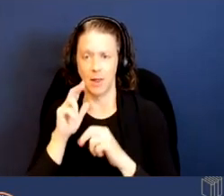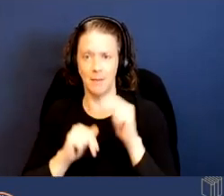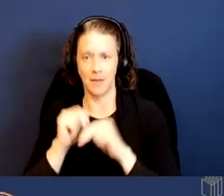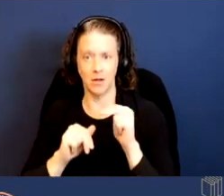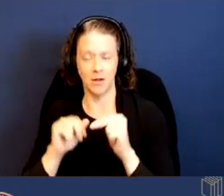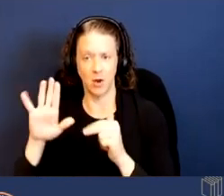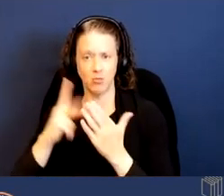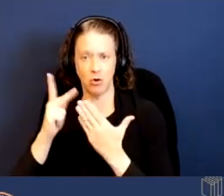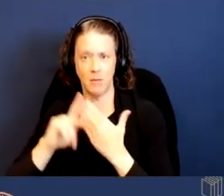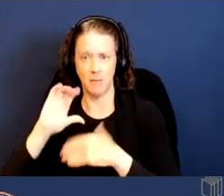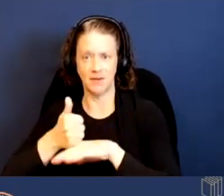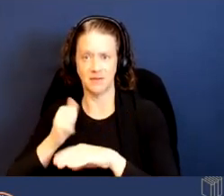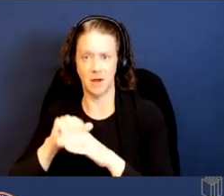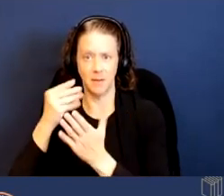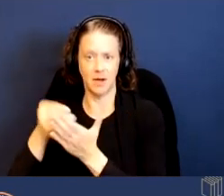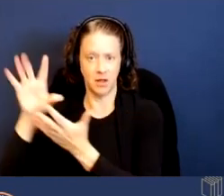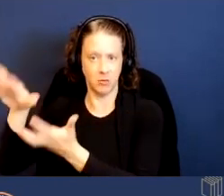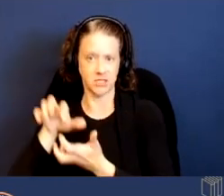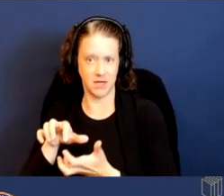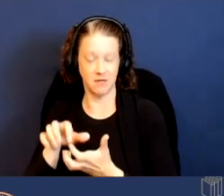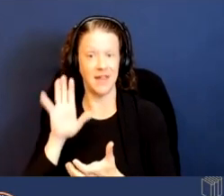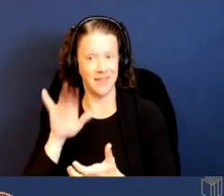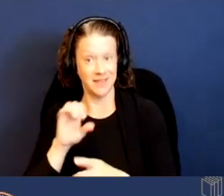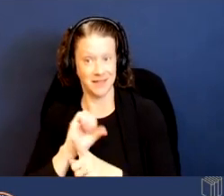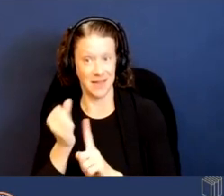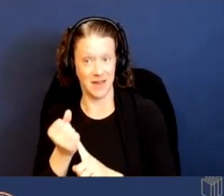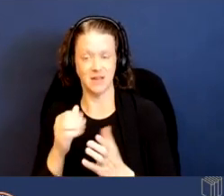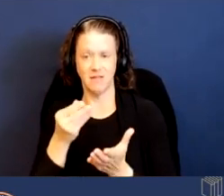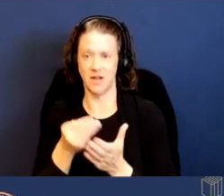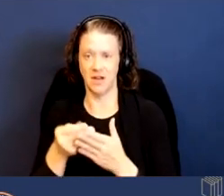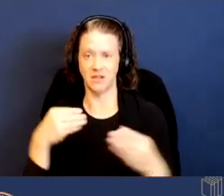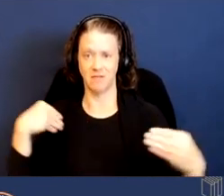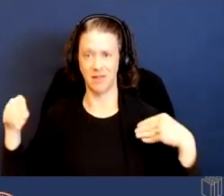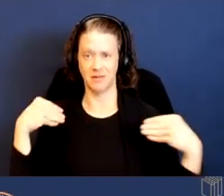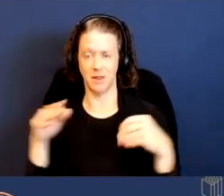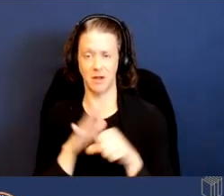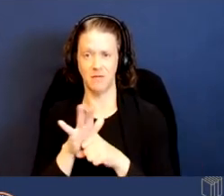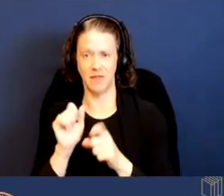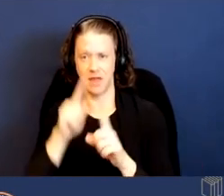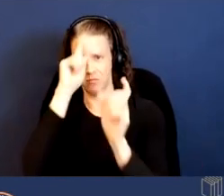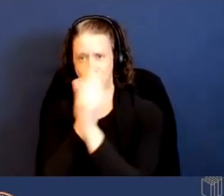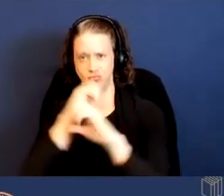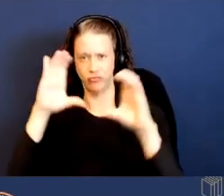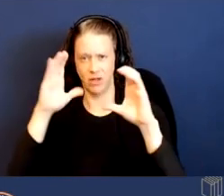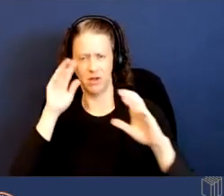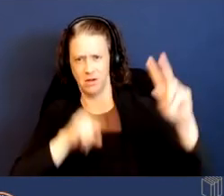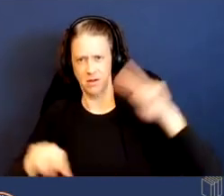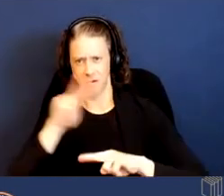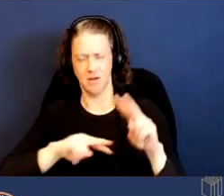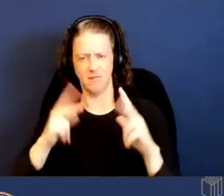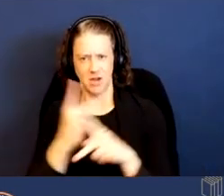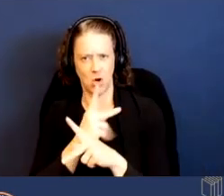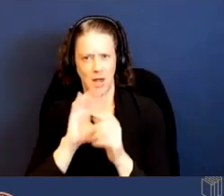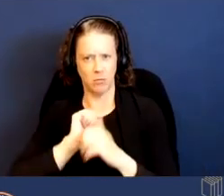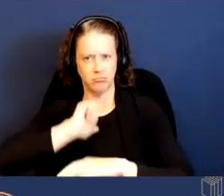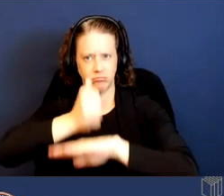right? So in this case, this funding is flexible enough so that they can really look at building out more inclusive programming, because we